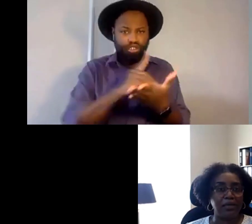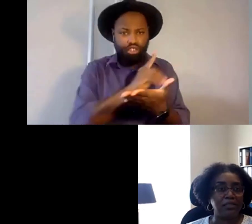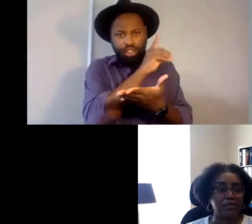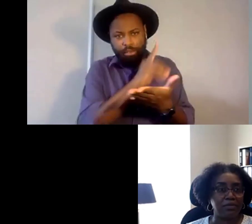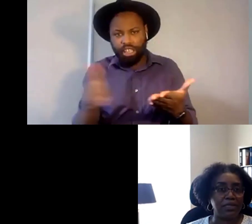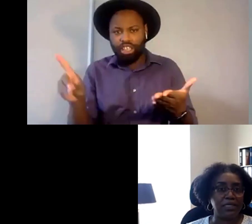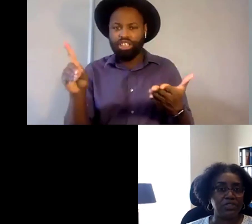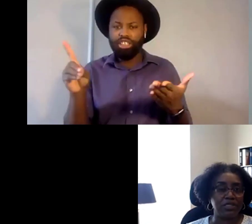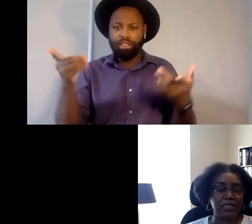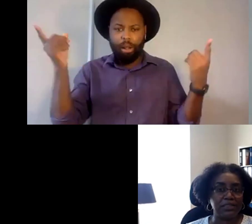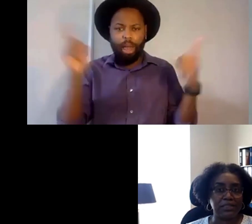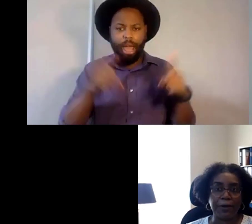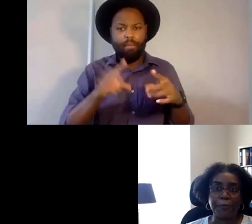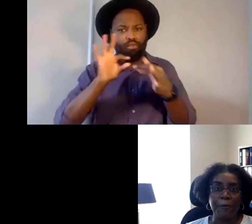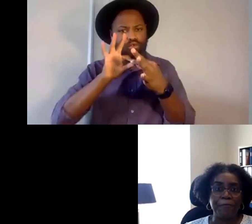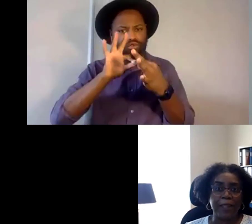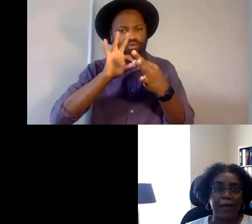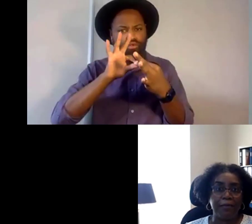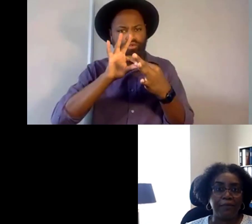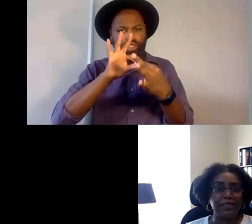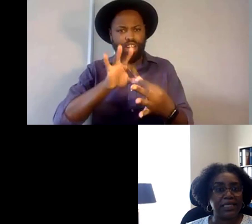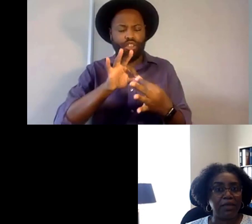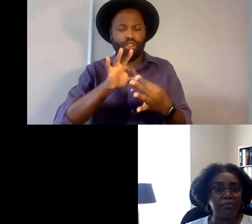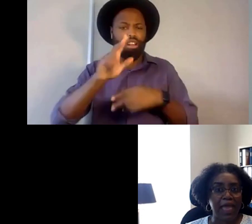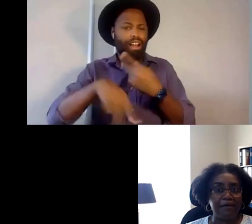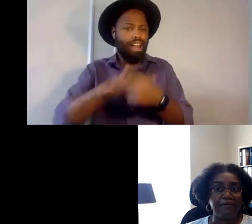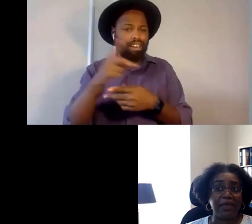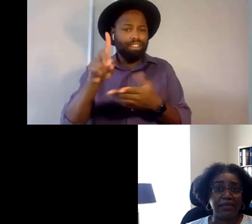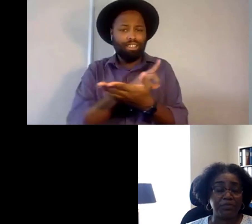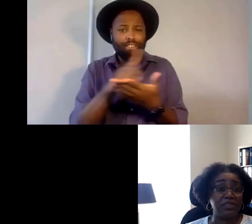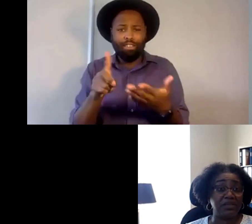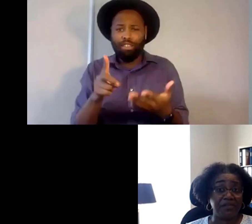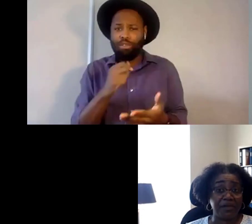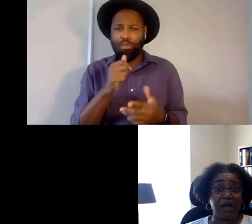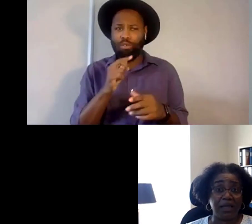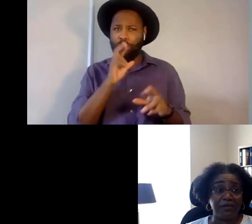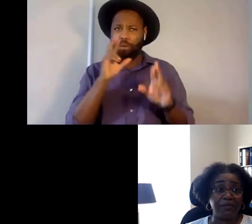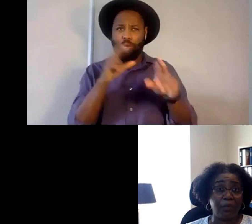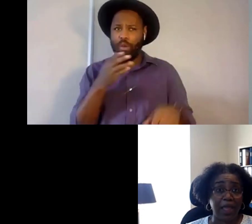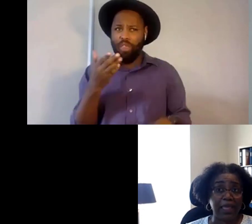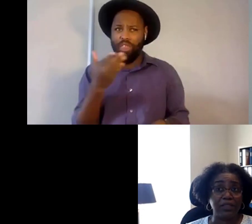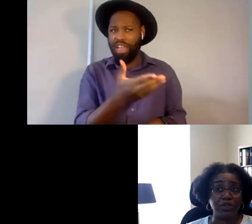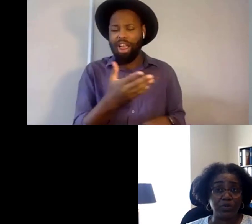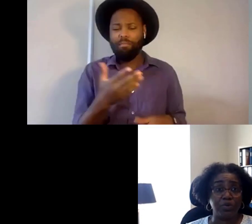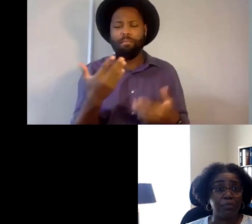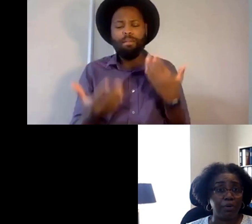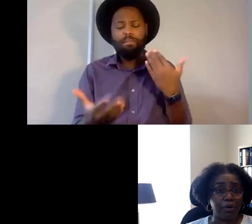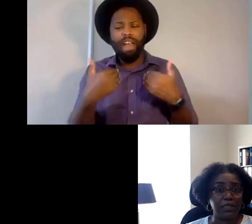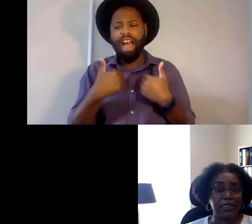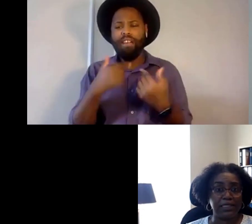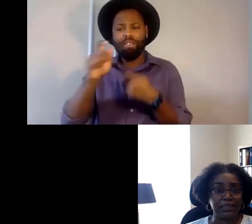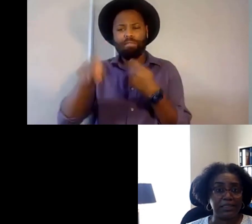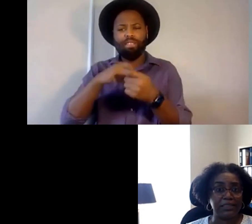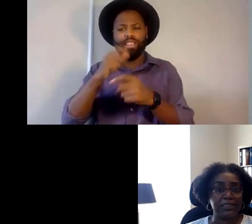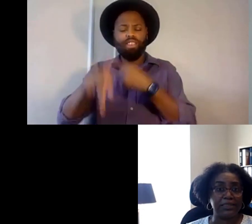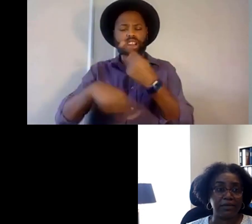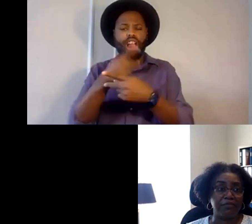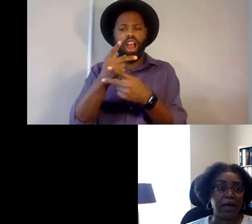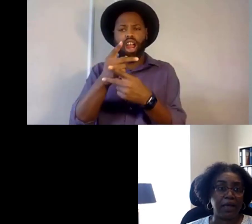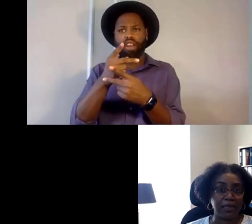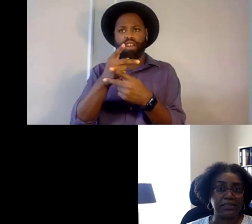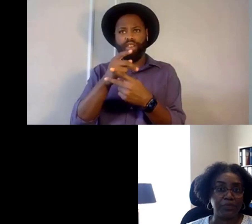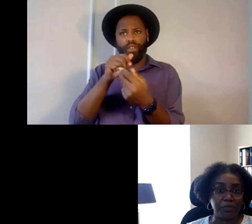kind of discrimination. And so I would say maybe having a specific kind of way to report instances